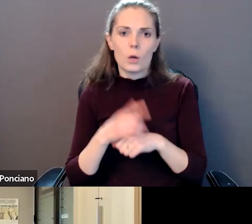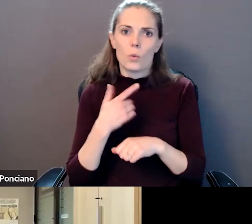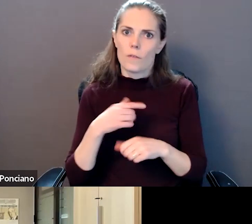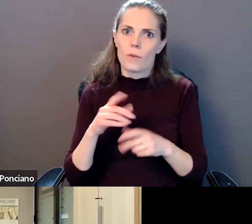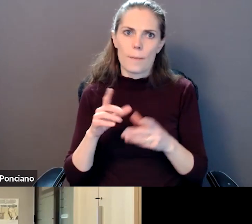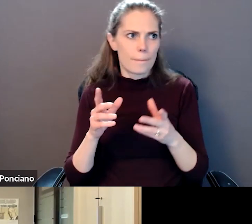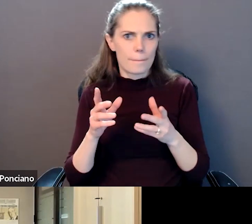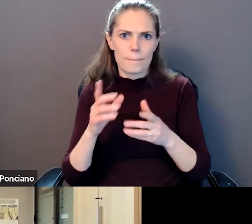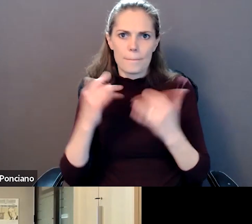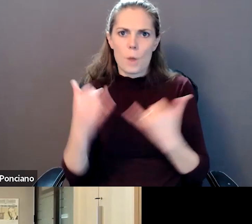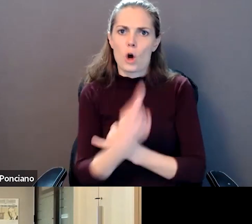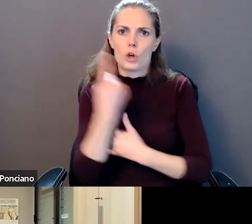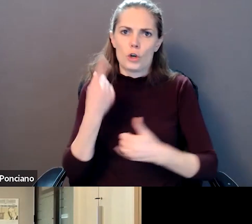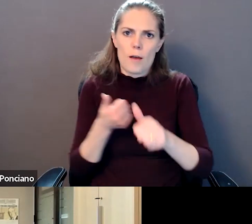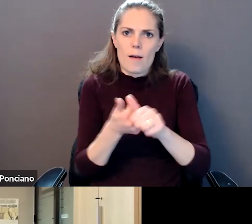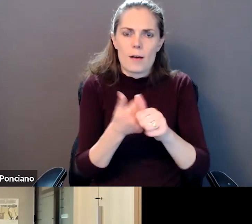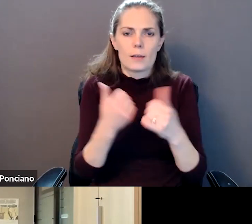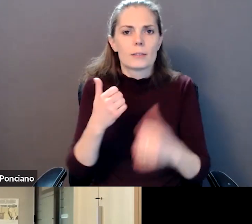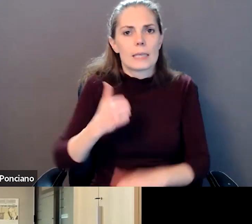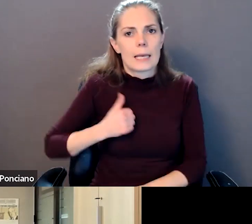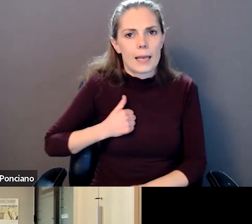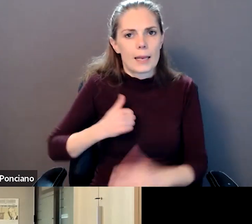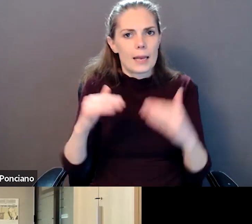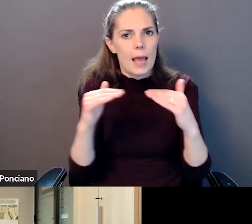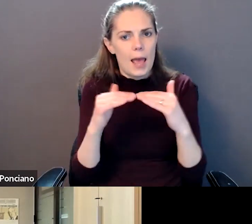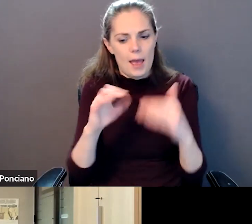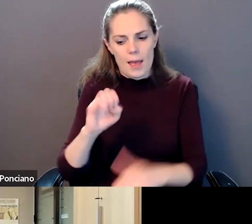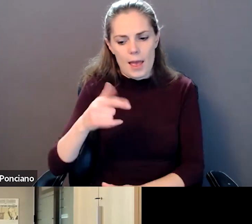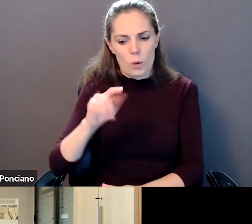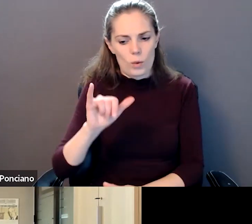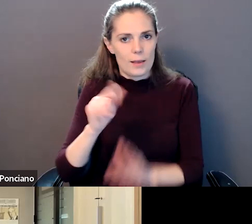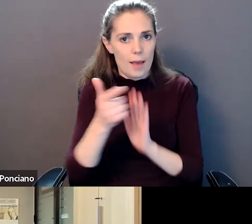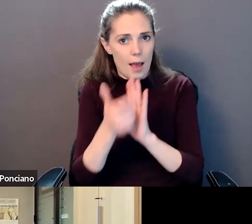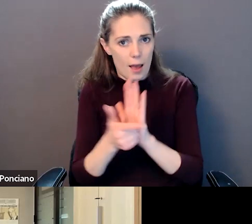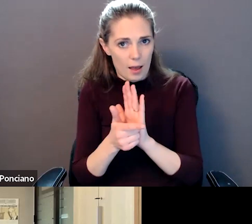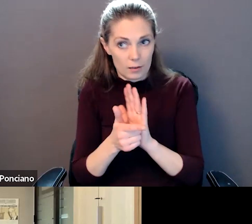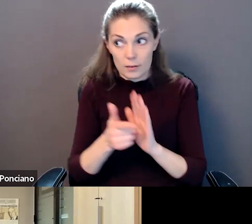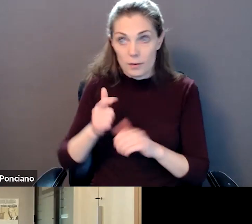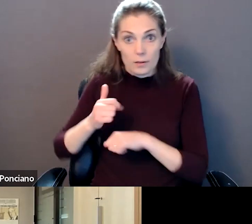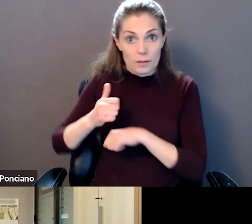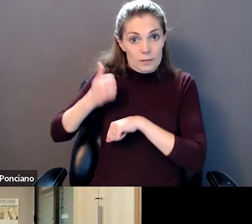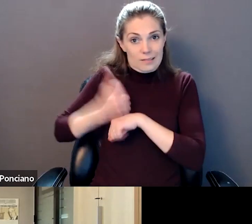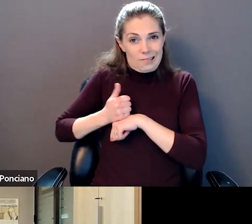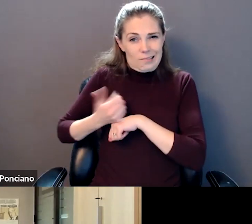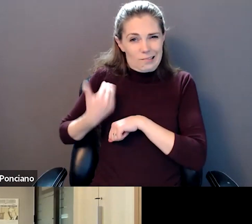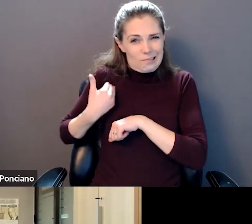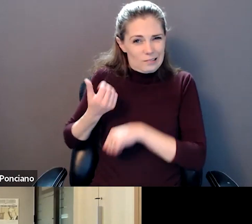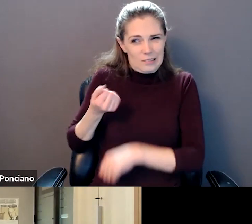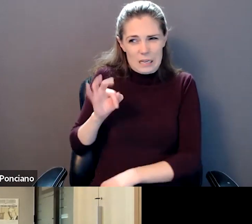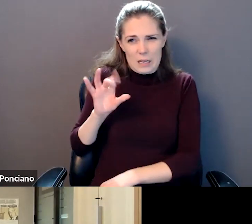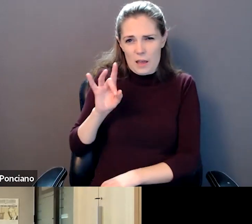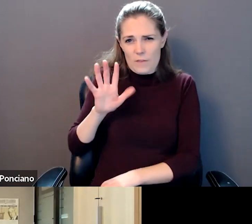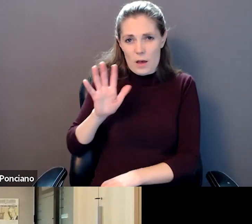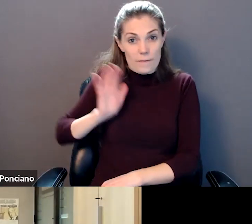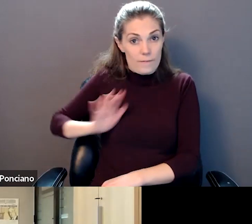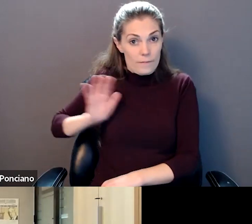Canada. It, quite frankly, remains largely untouched since it was first introduced in the 1980s. And in particular, we've highlighted